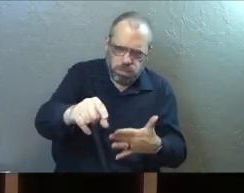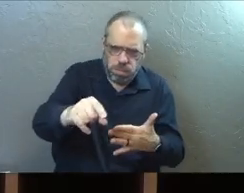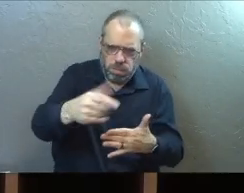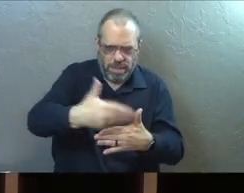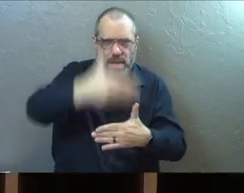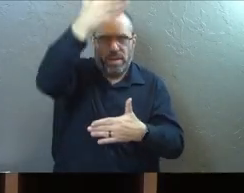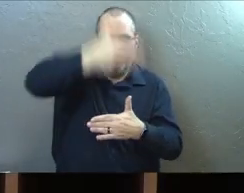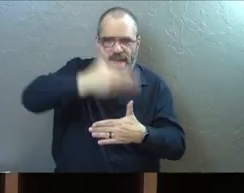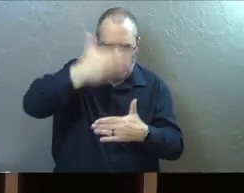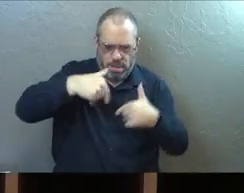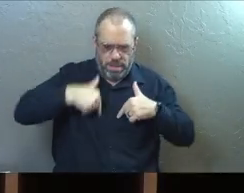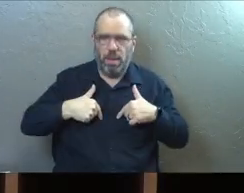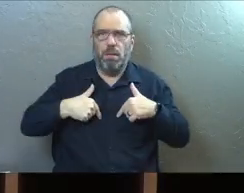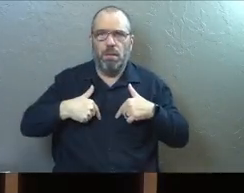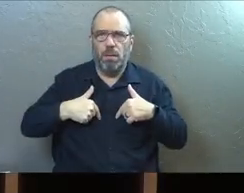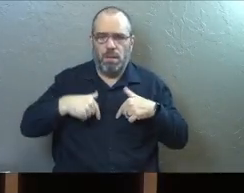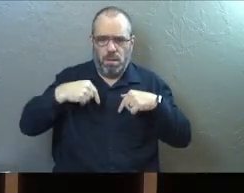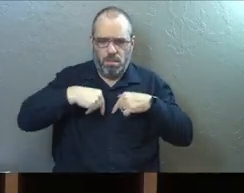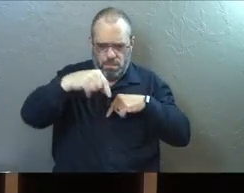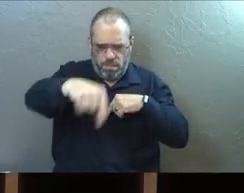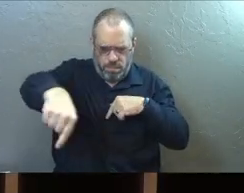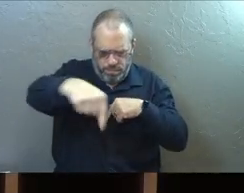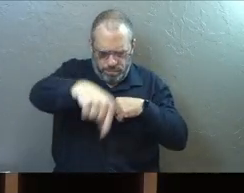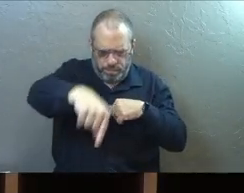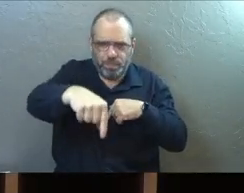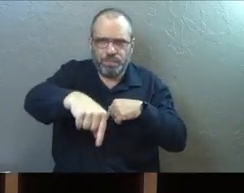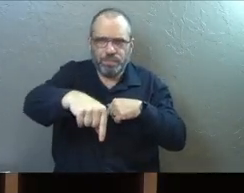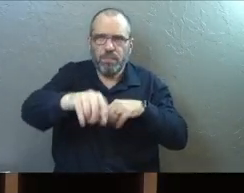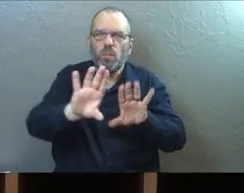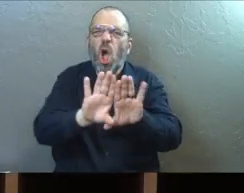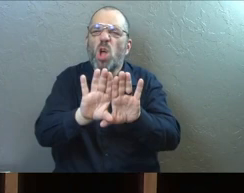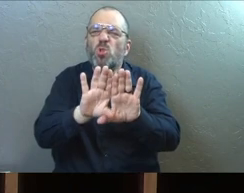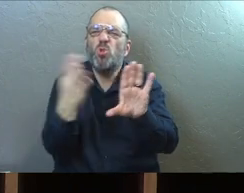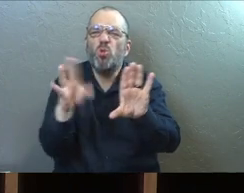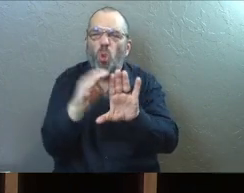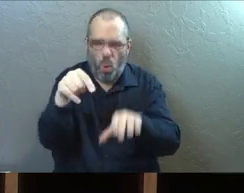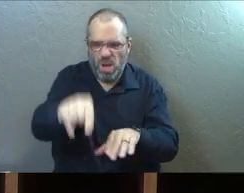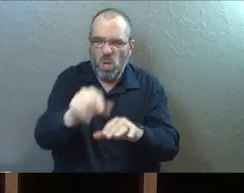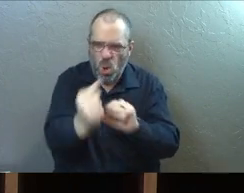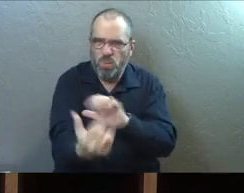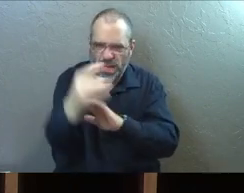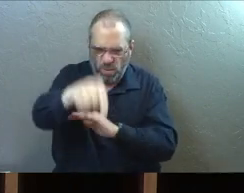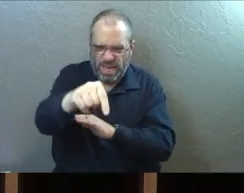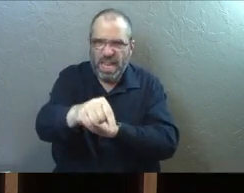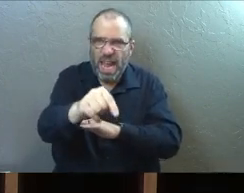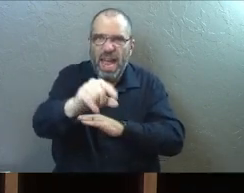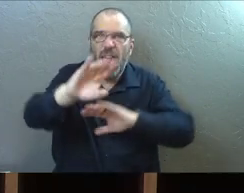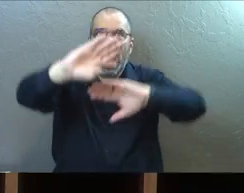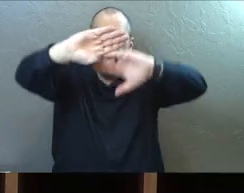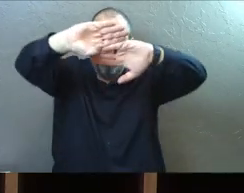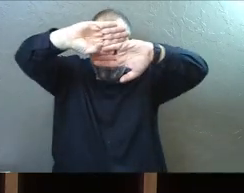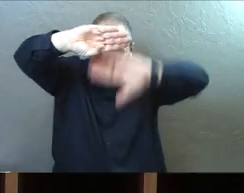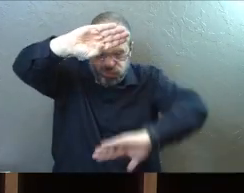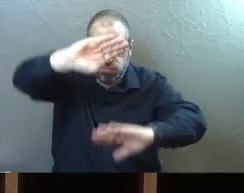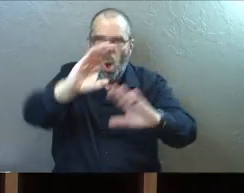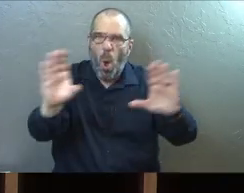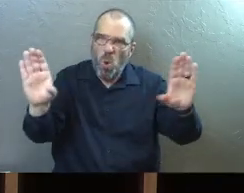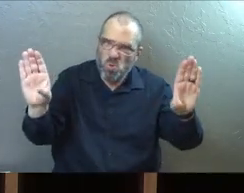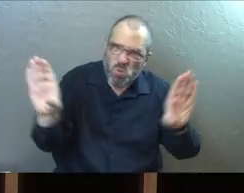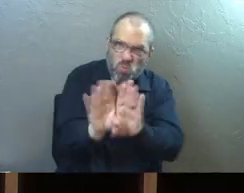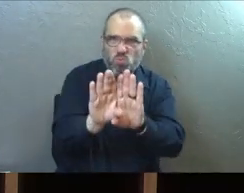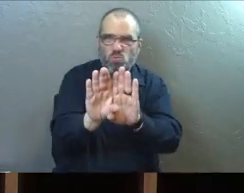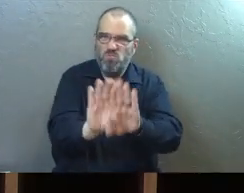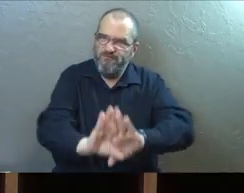picture, right? Like, I'm going to put a door in front of the presence of God, and the door's going to be